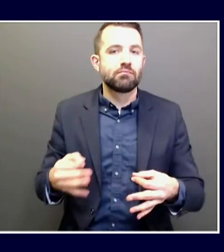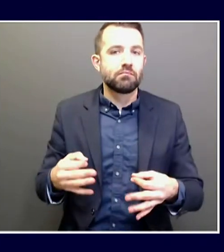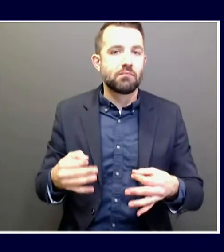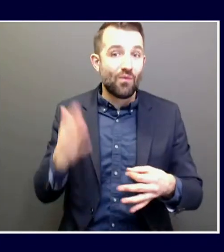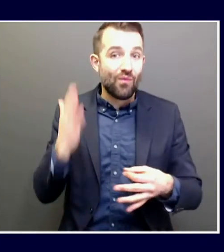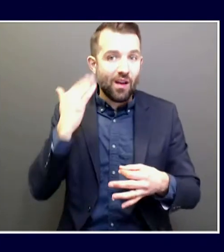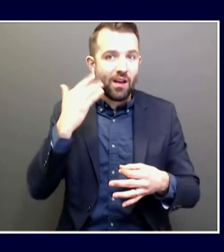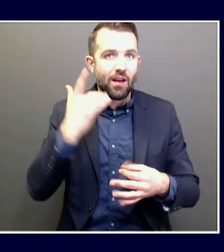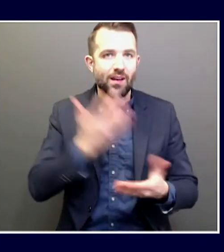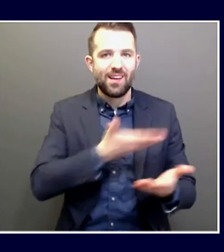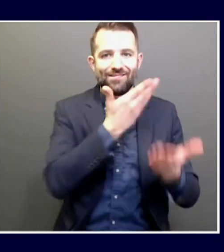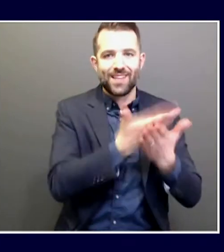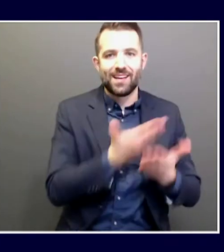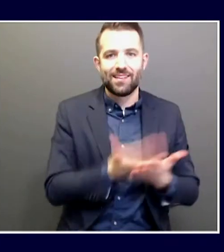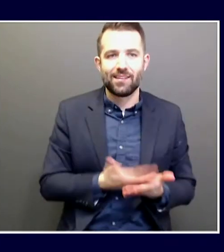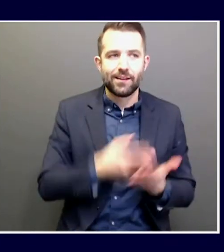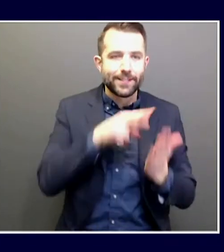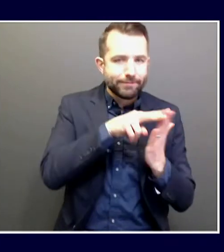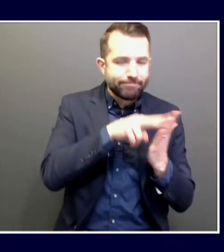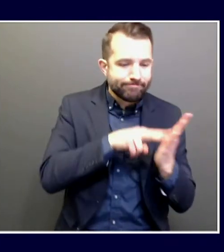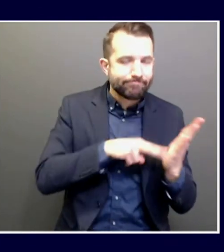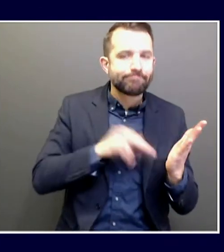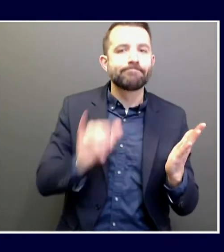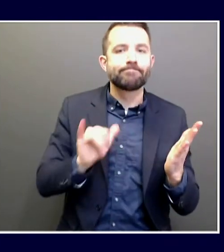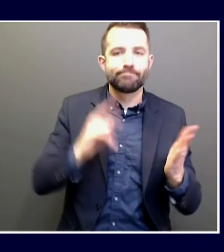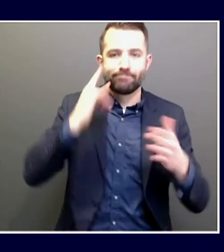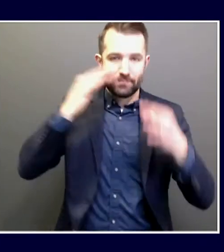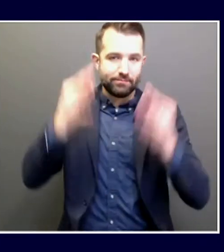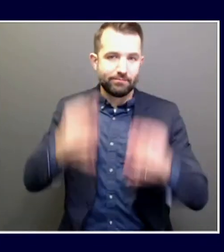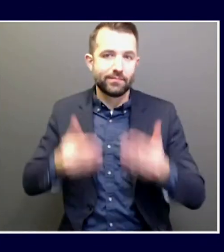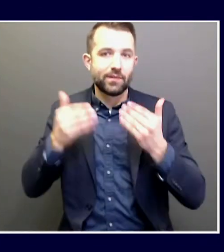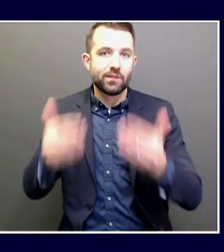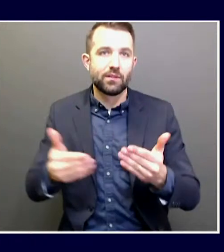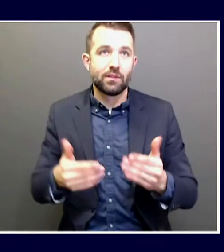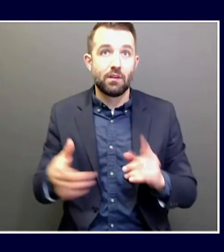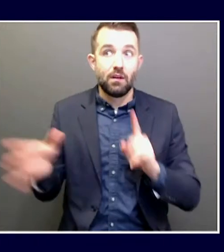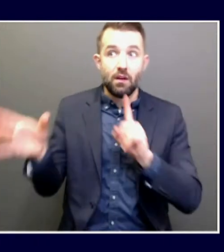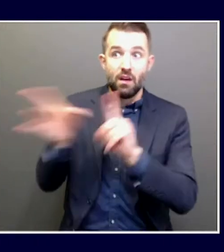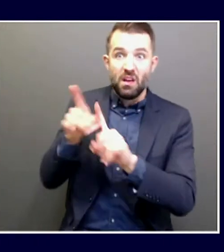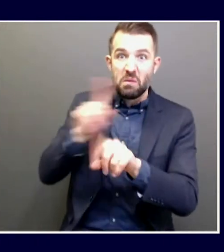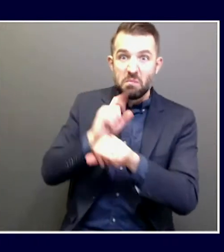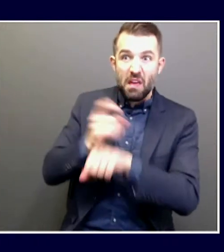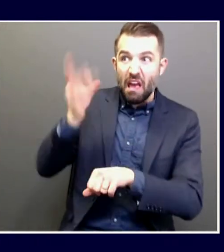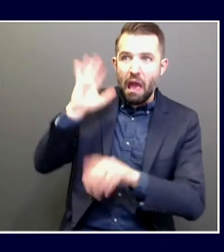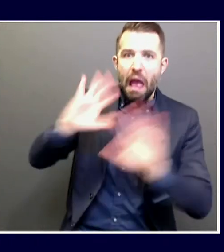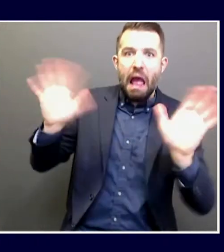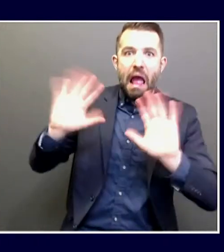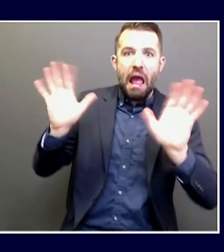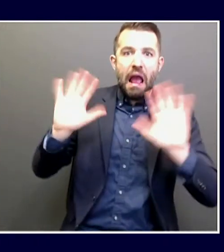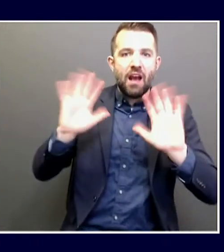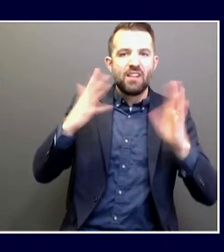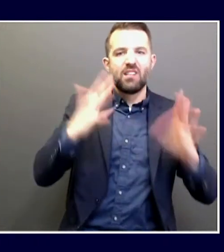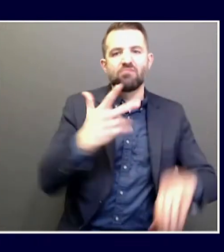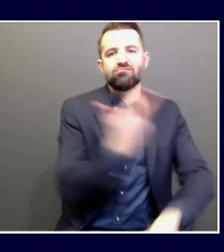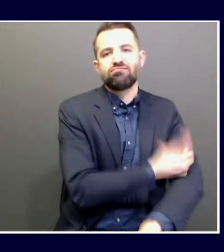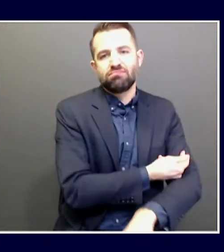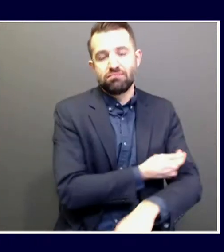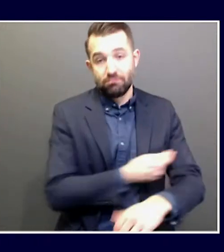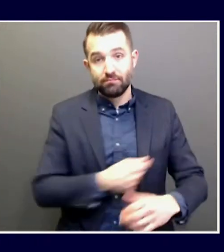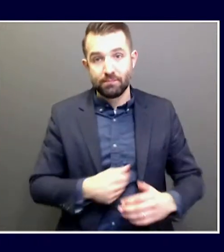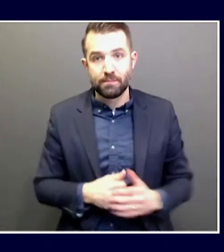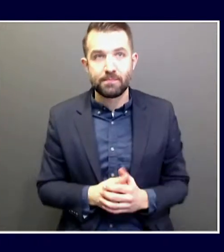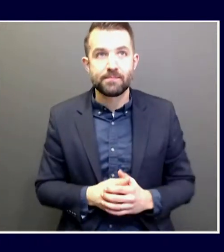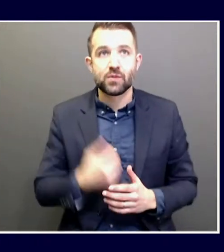around them may change. People that they know getting affected by COVID may change. Friends of theirs whose kids get affected may change that